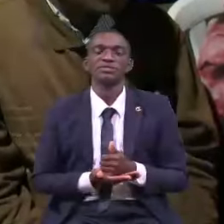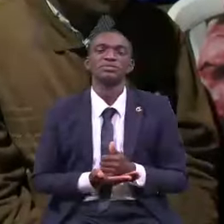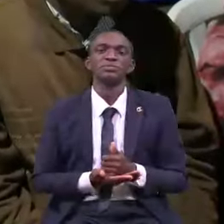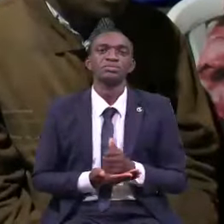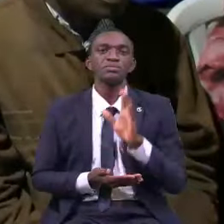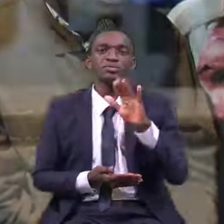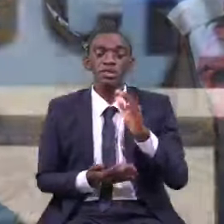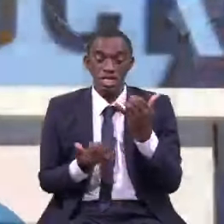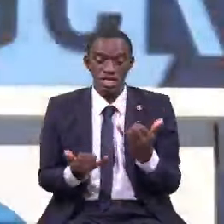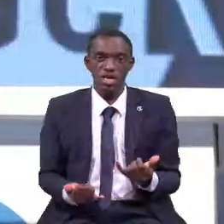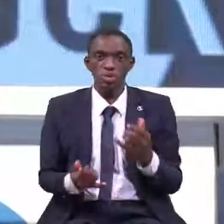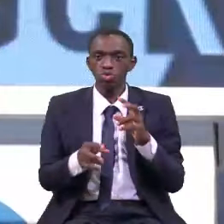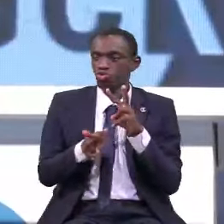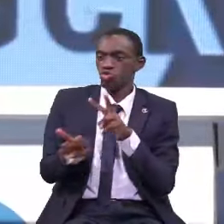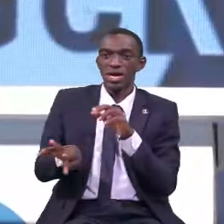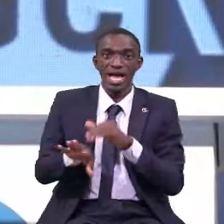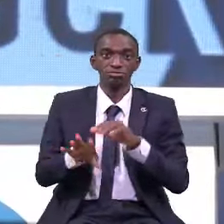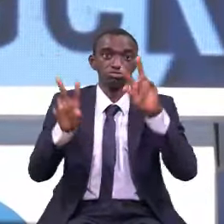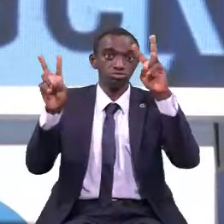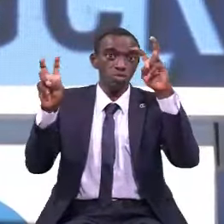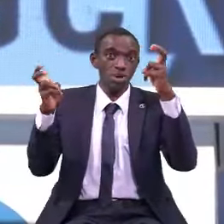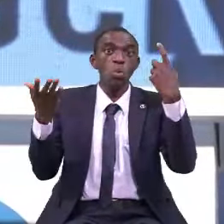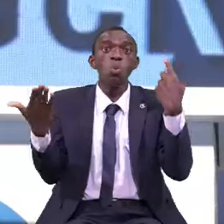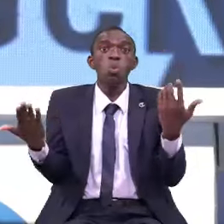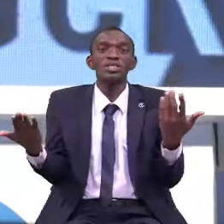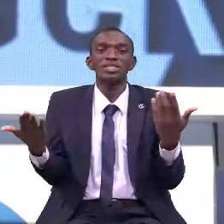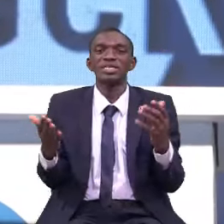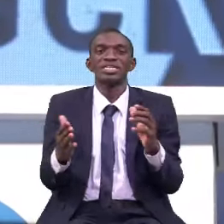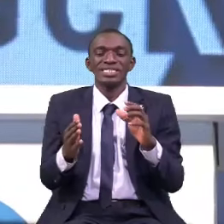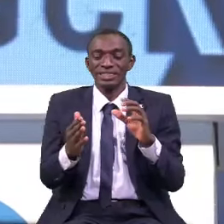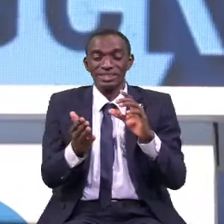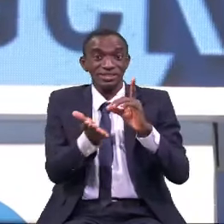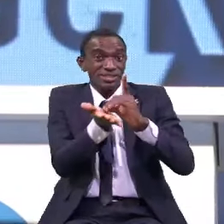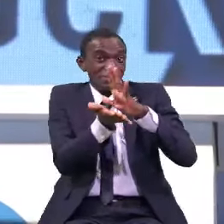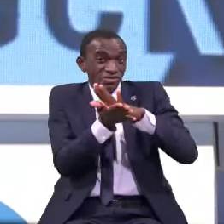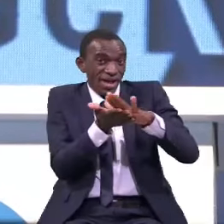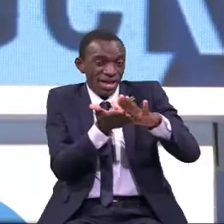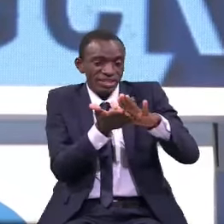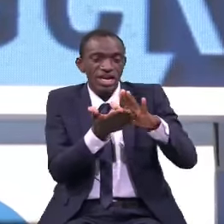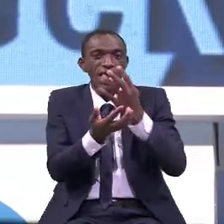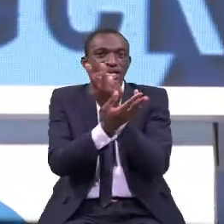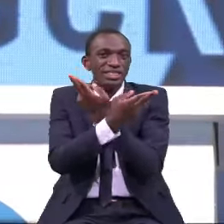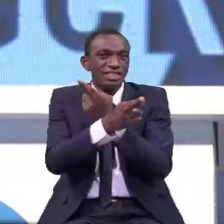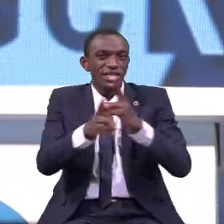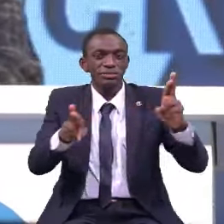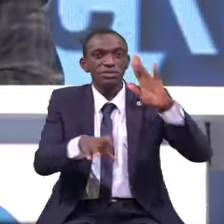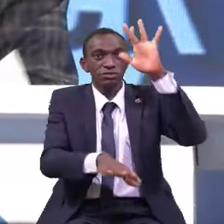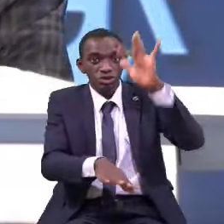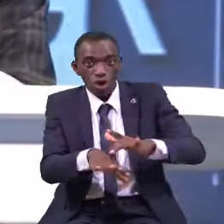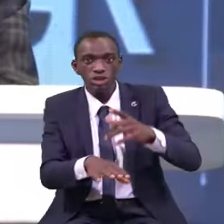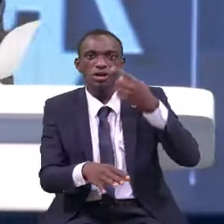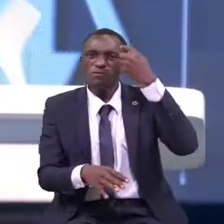We're looking at it tonight, divine redemptive touch for incurable